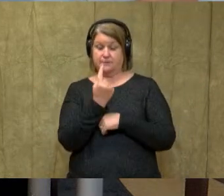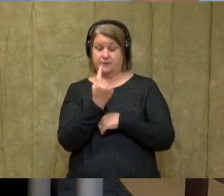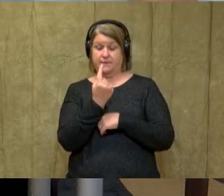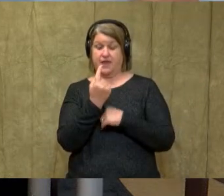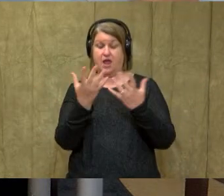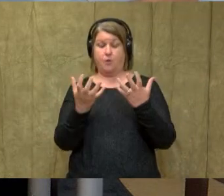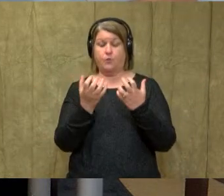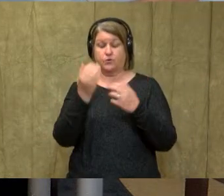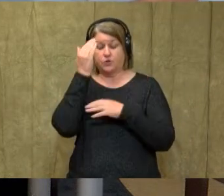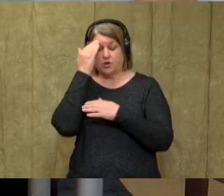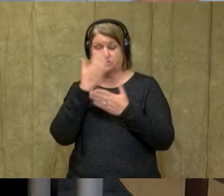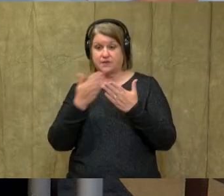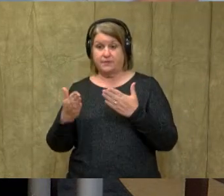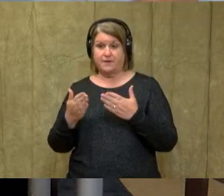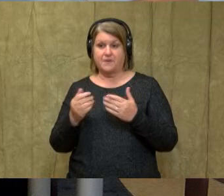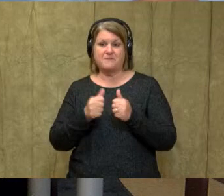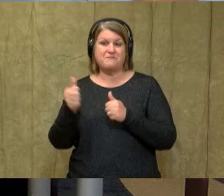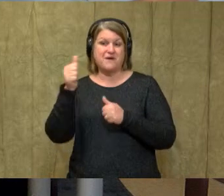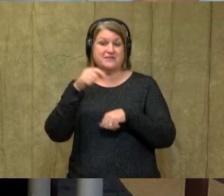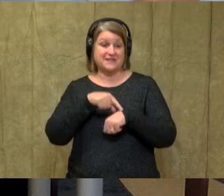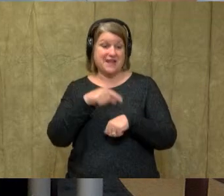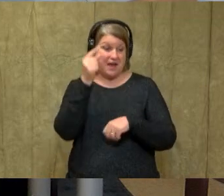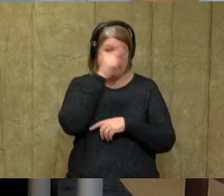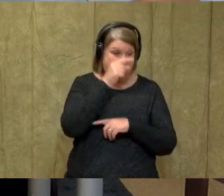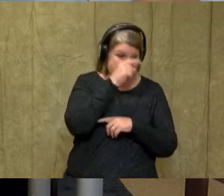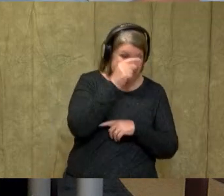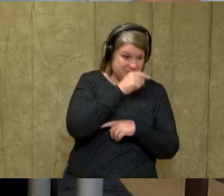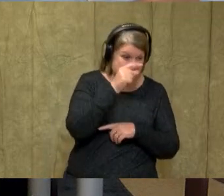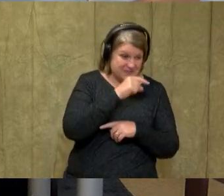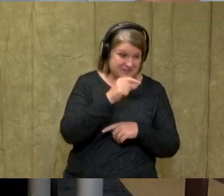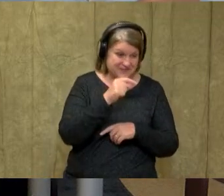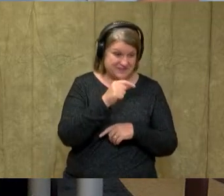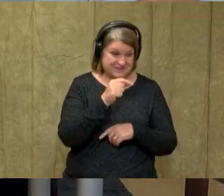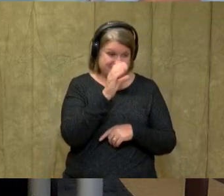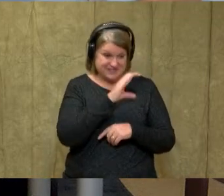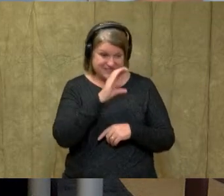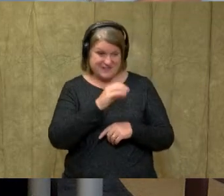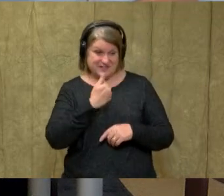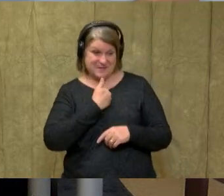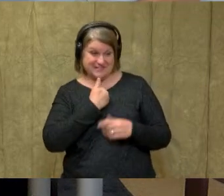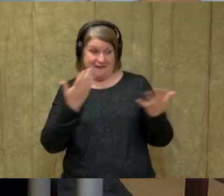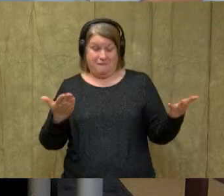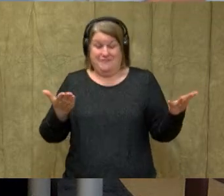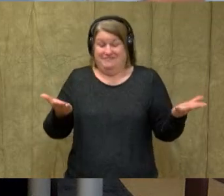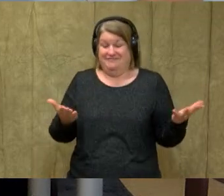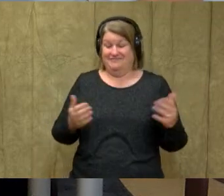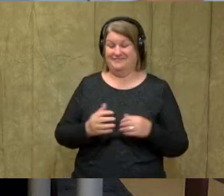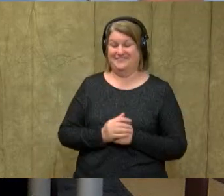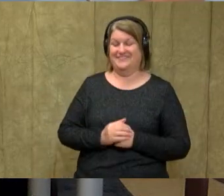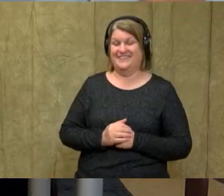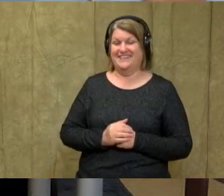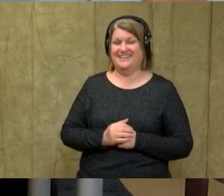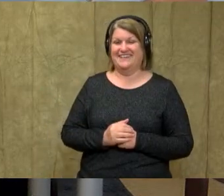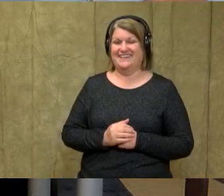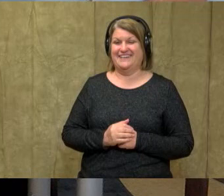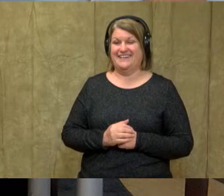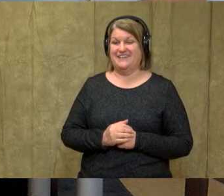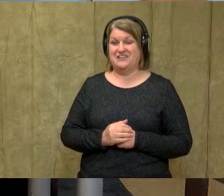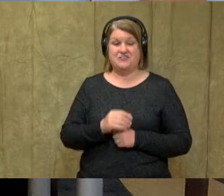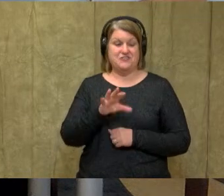of the time I do a Google search and find everything. Give away our counselor yes, secrets. exactly. So, I mean, you can find